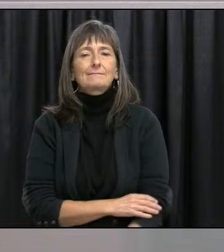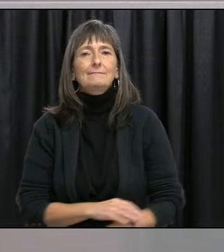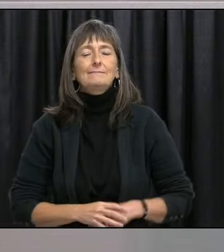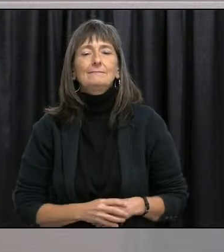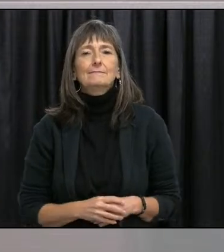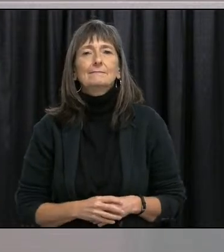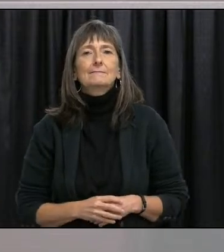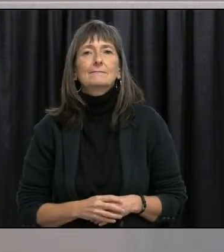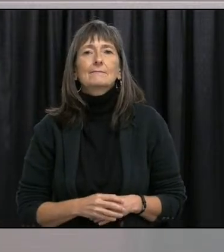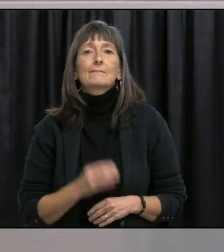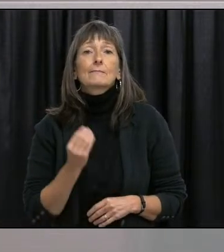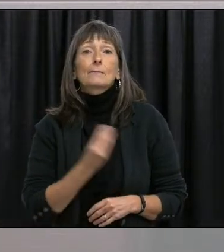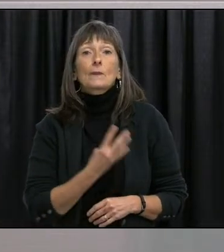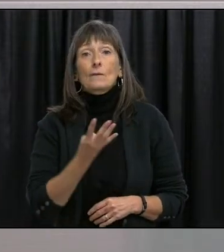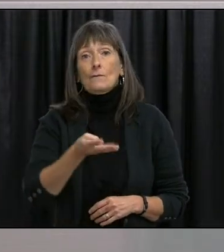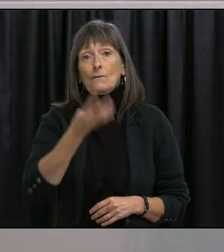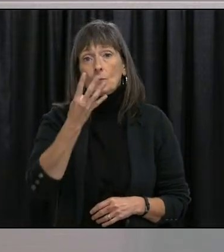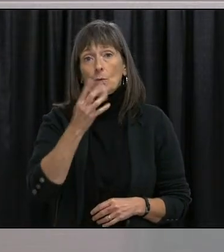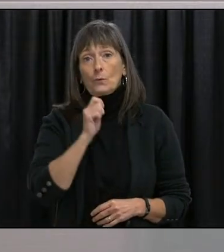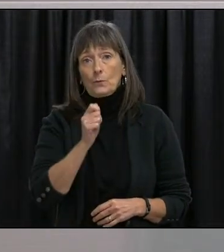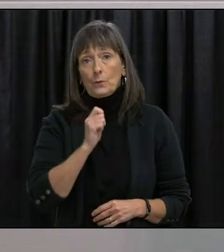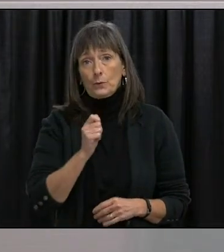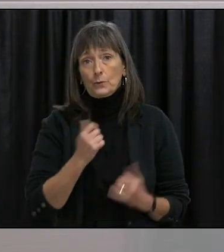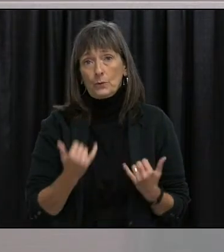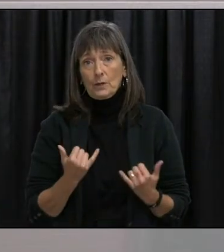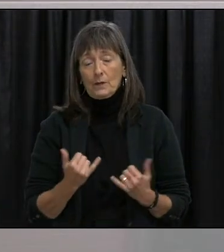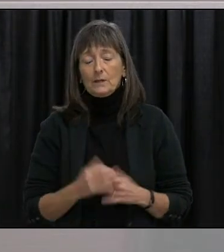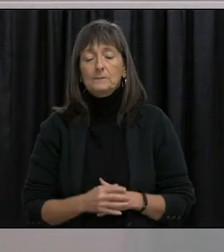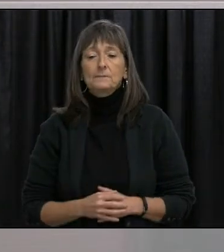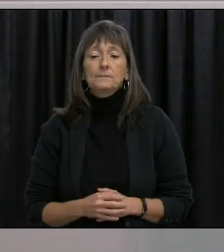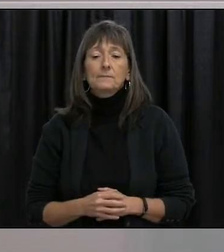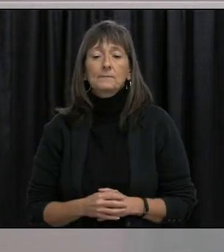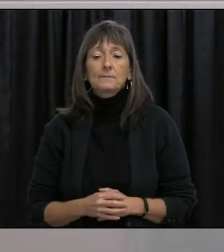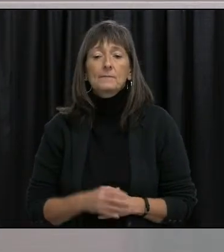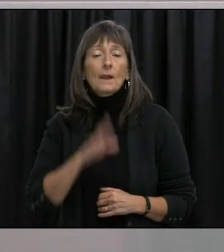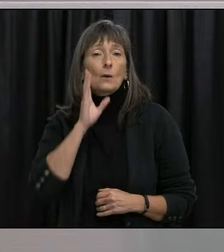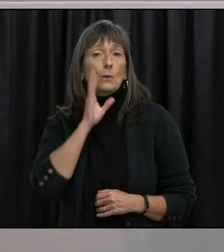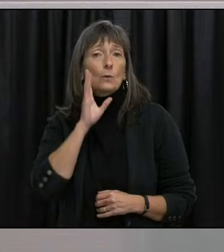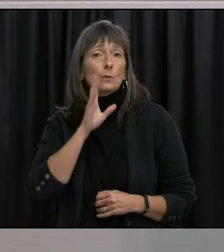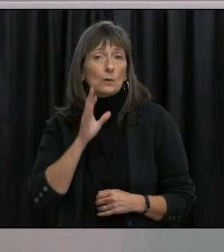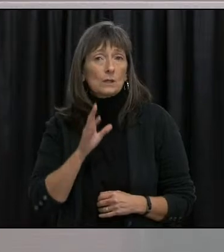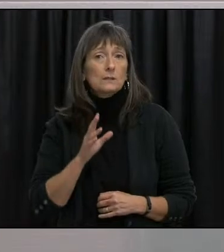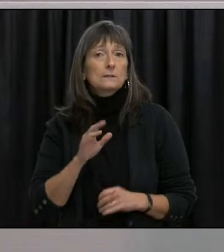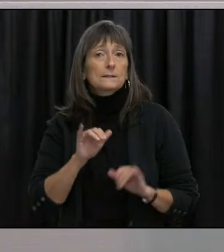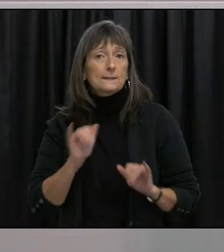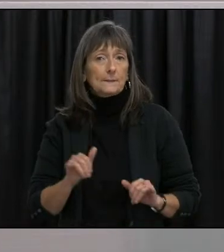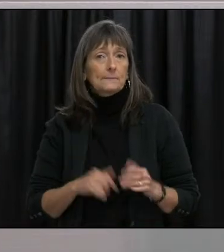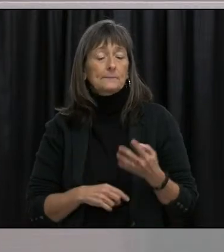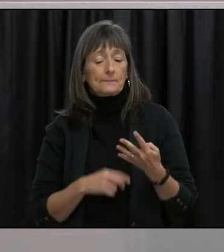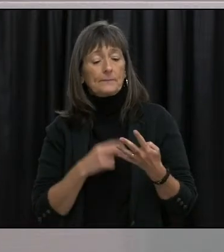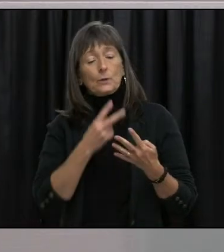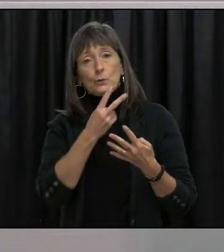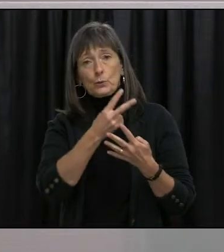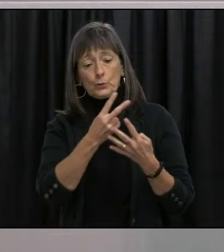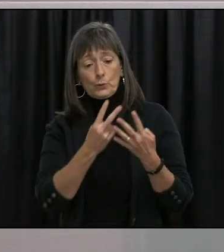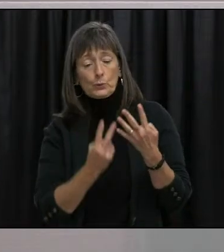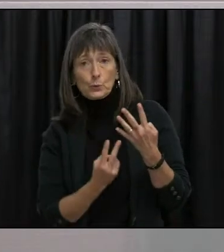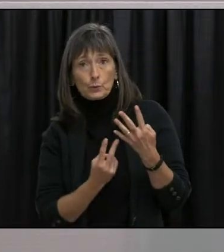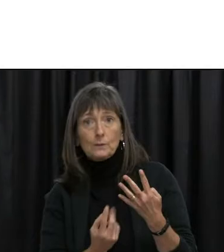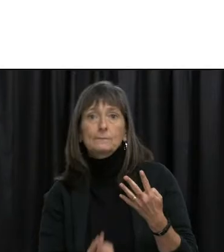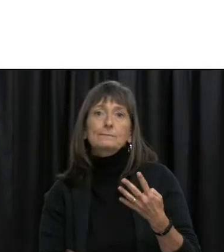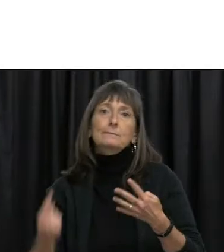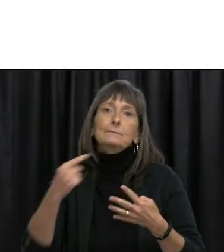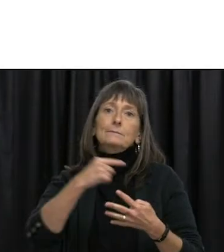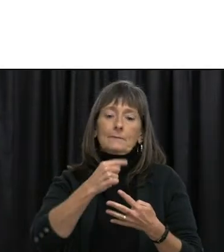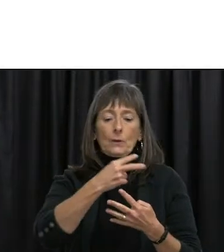your benefit, we have 4 reporters registered for today's call. We will conduct the question and answer session in 2 rounds, where each reporter will have the opportunity to